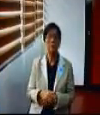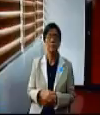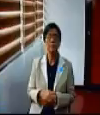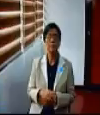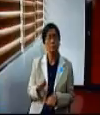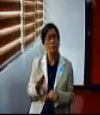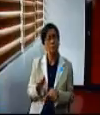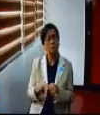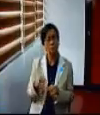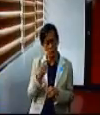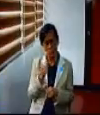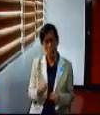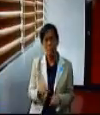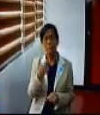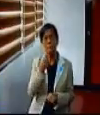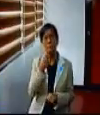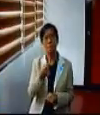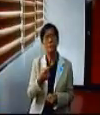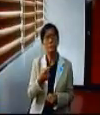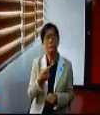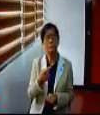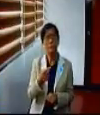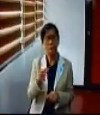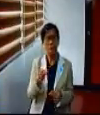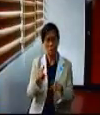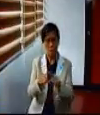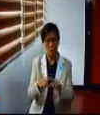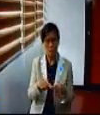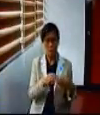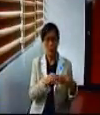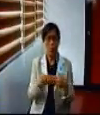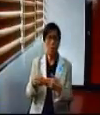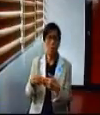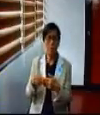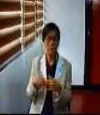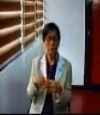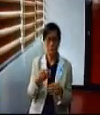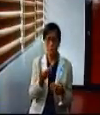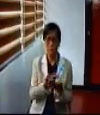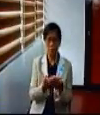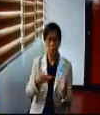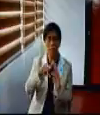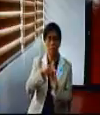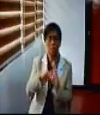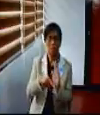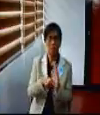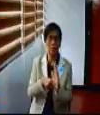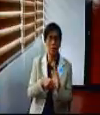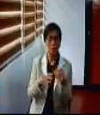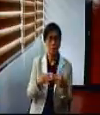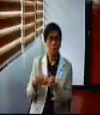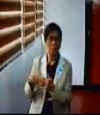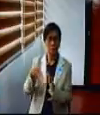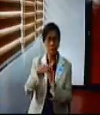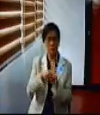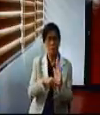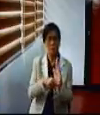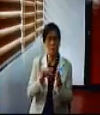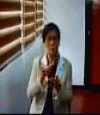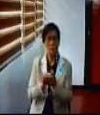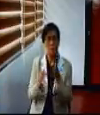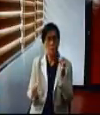So would you say then, being guided by these principles, the UN guiding principles, that if